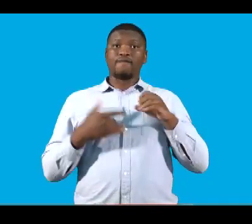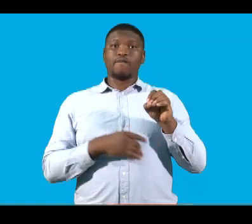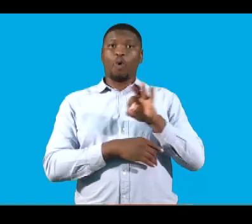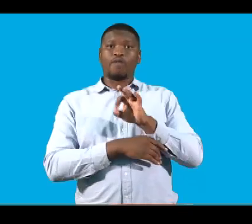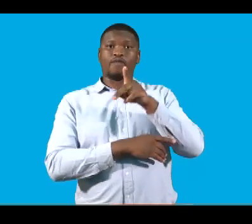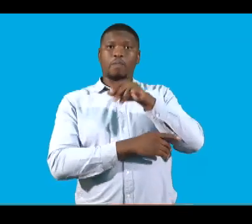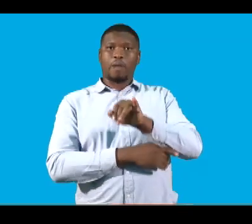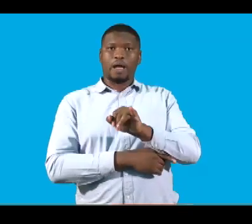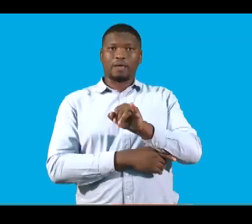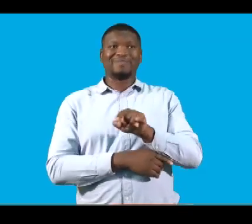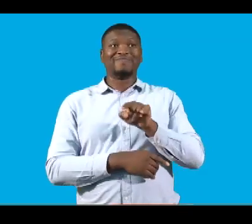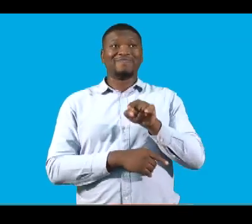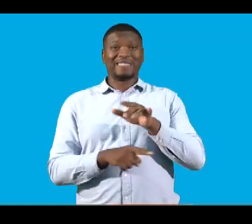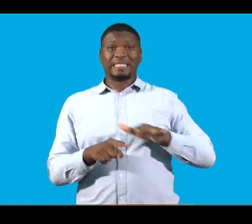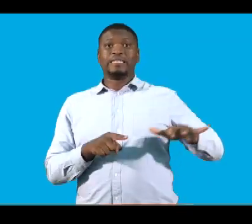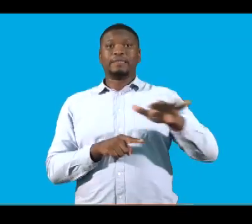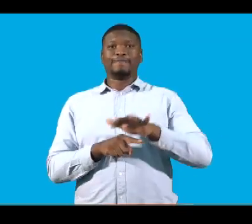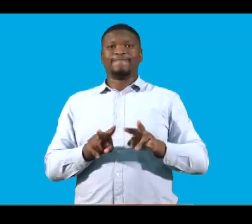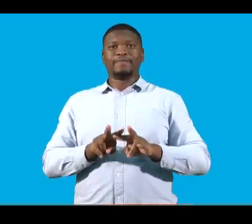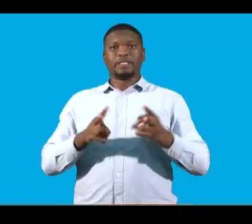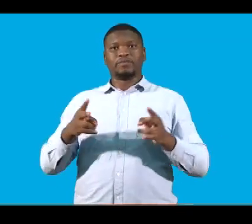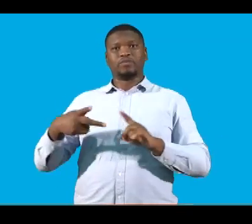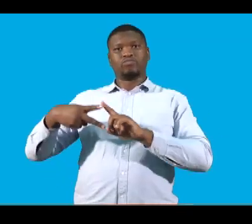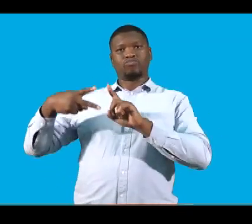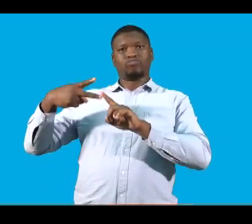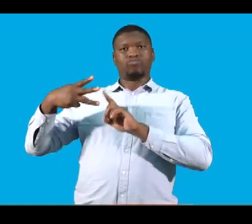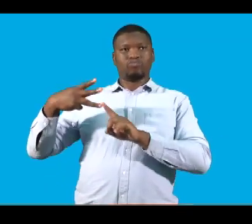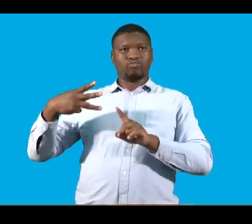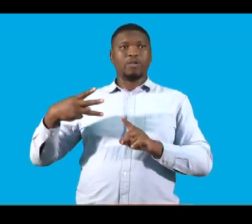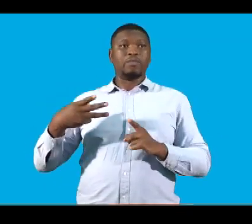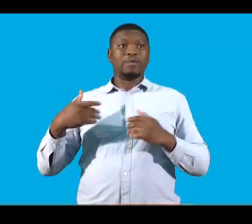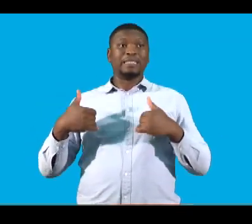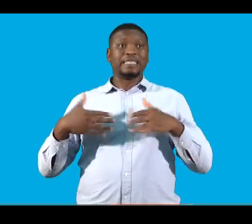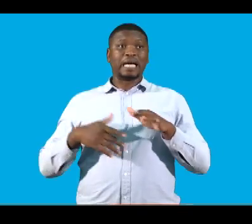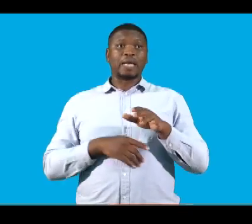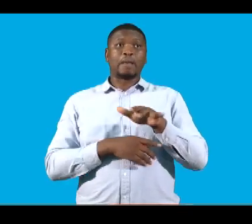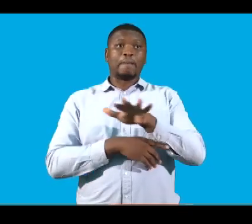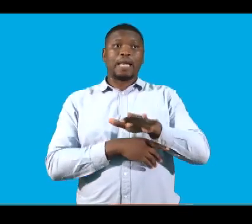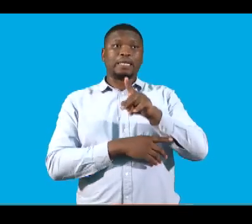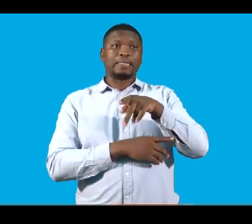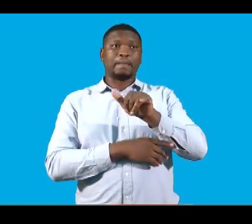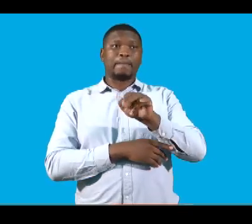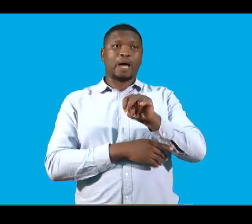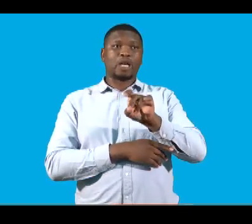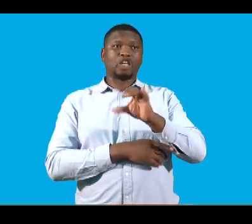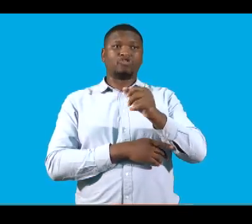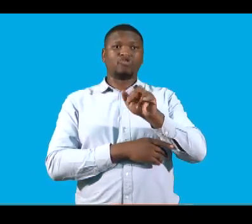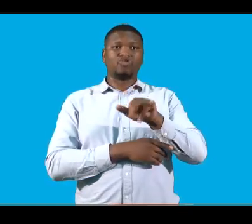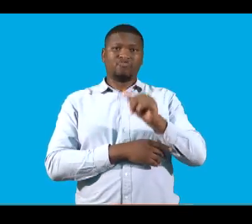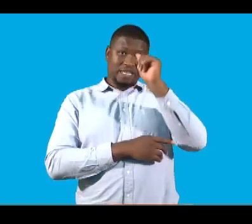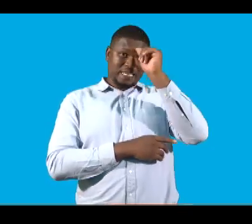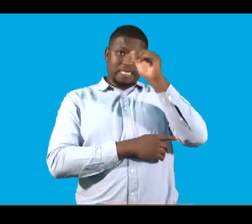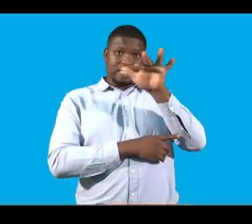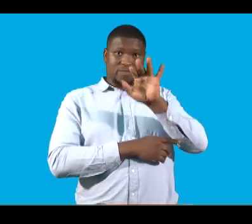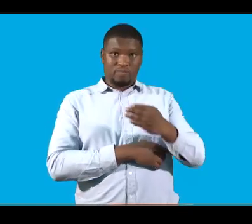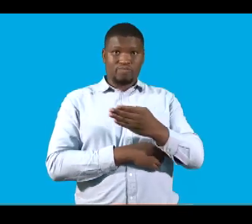is different according to the 3 parts of the novel. So it starts off in part 1 in Pondicherry, India.